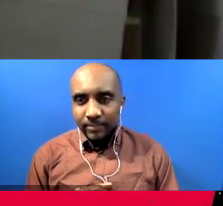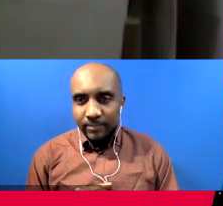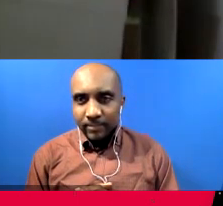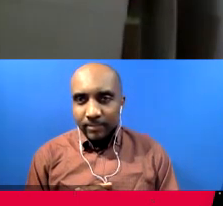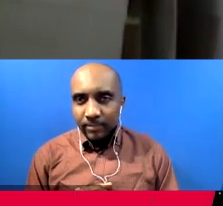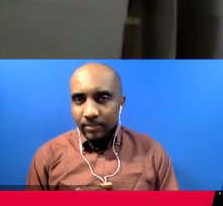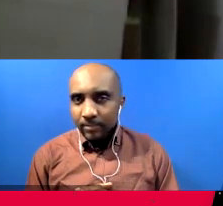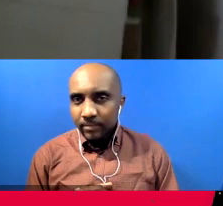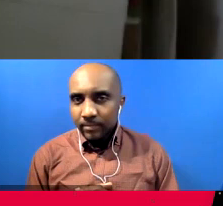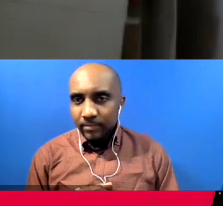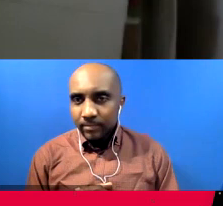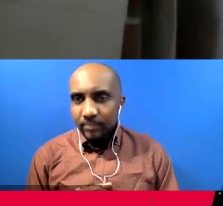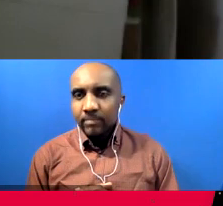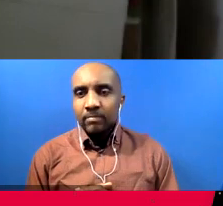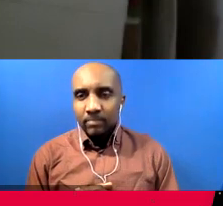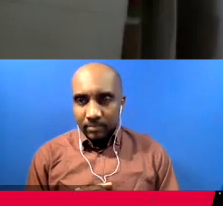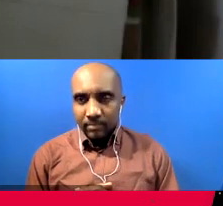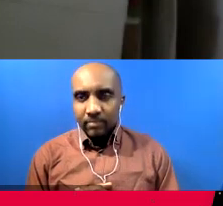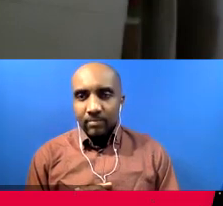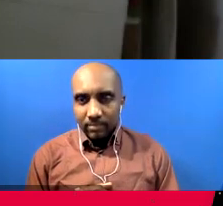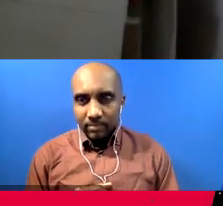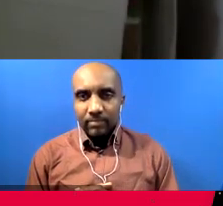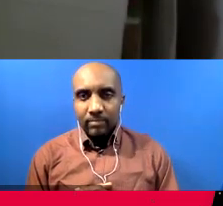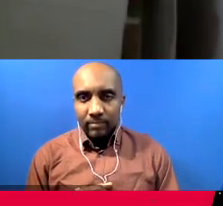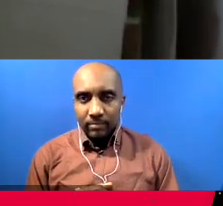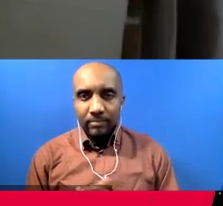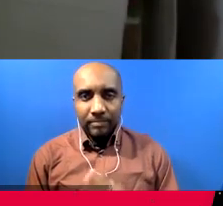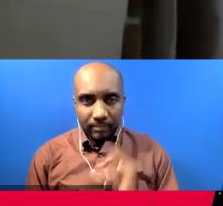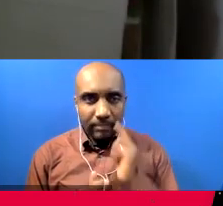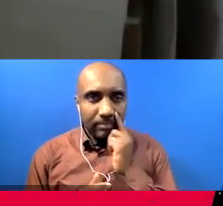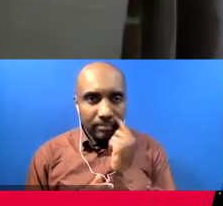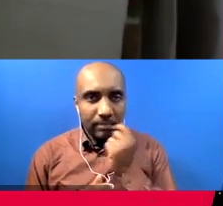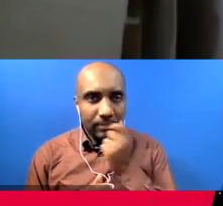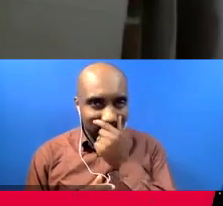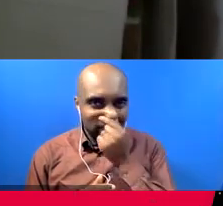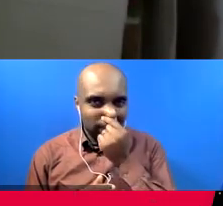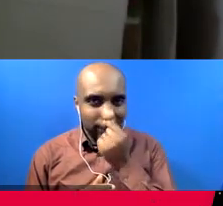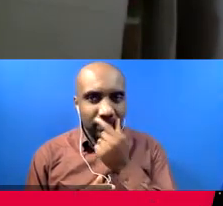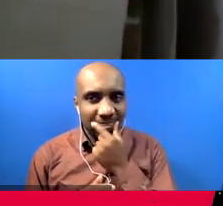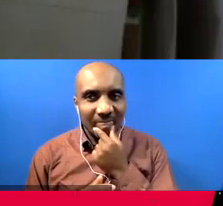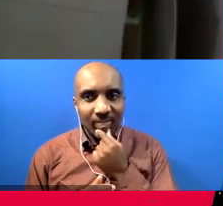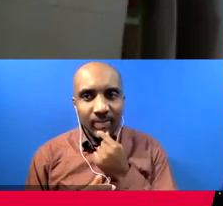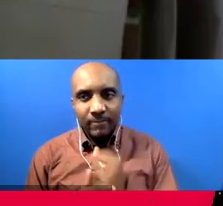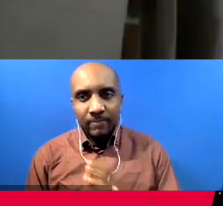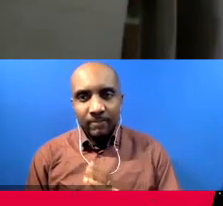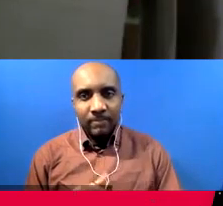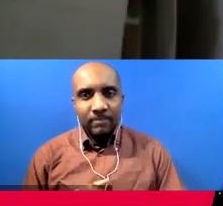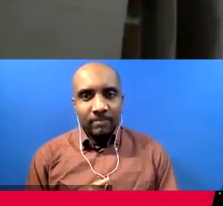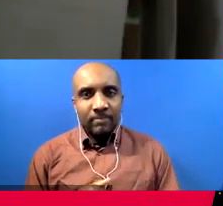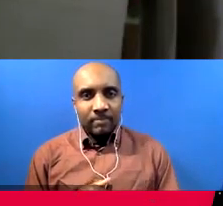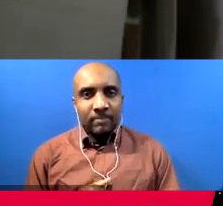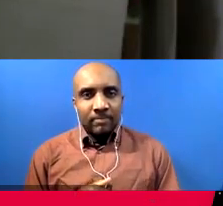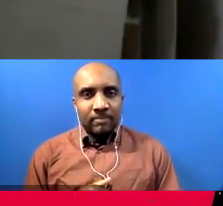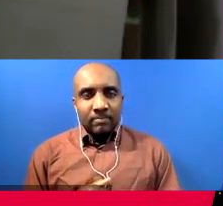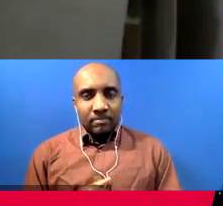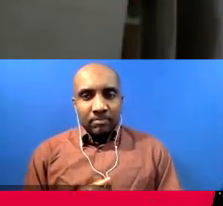about, I mean, I don't know, how about to start with someone else, and then if I, something come up in my mind, I would be clearer.